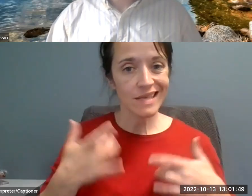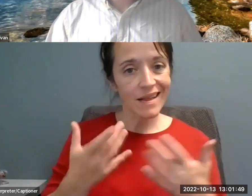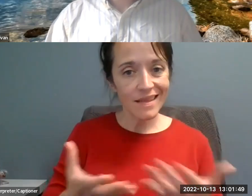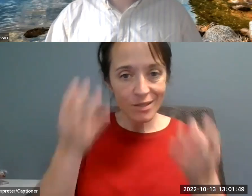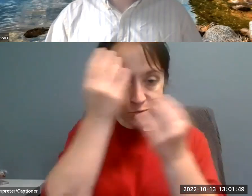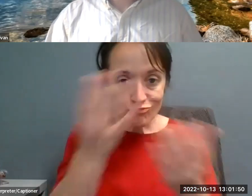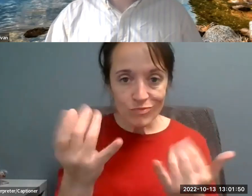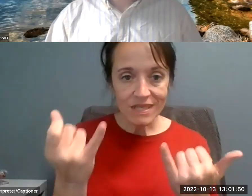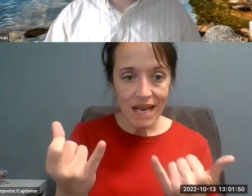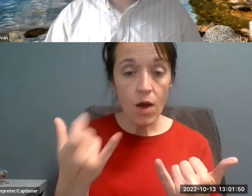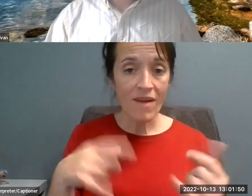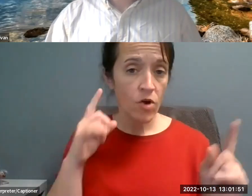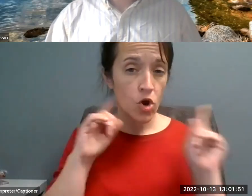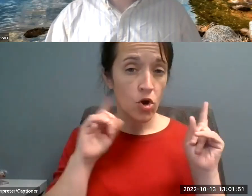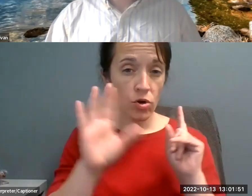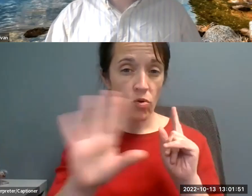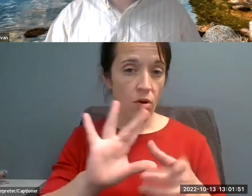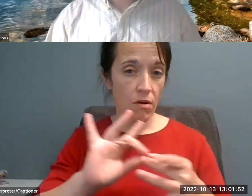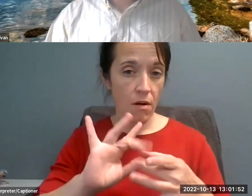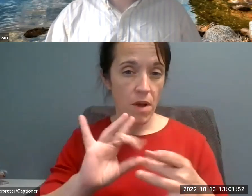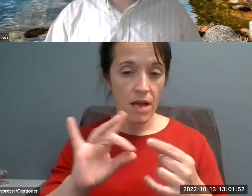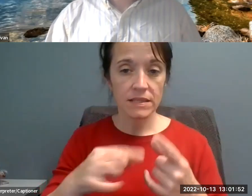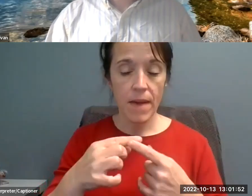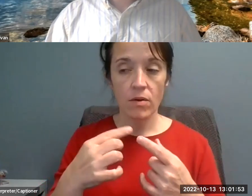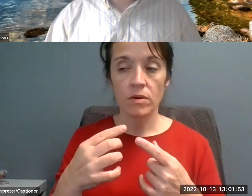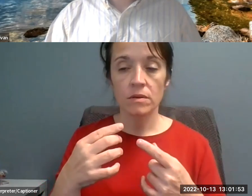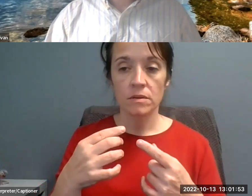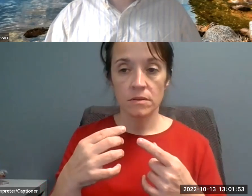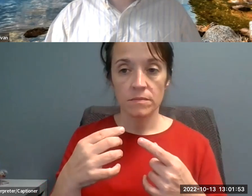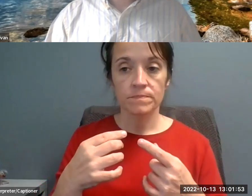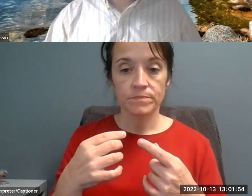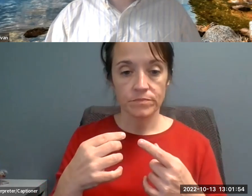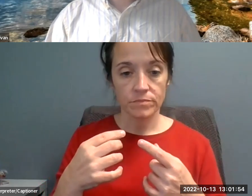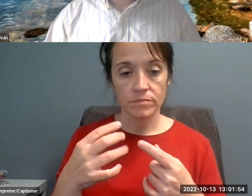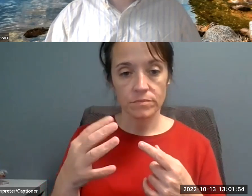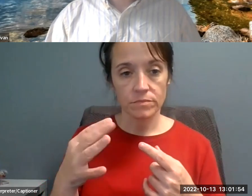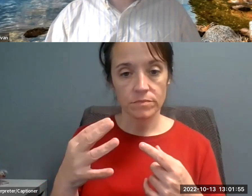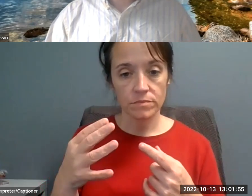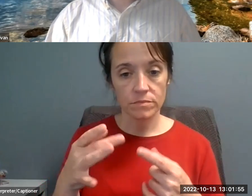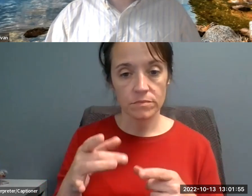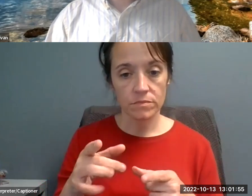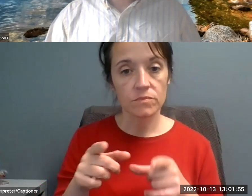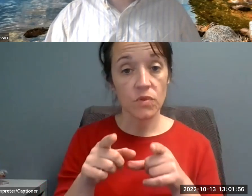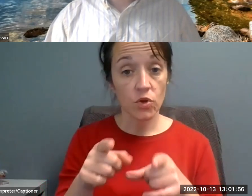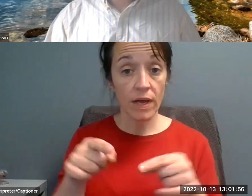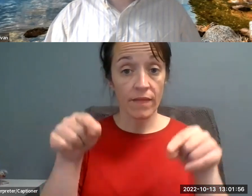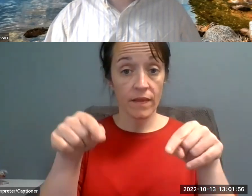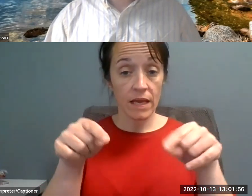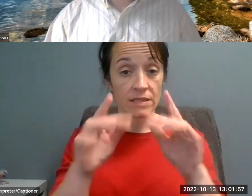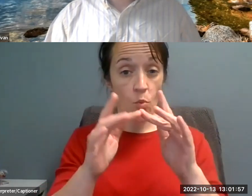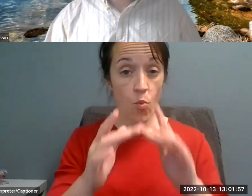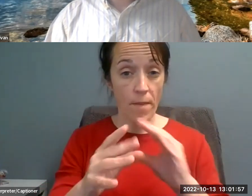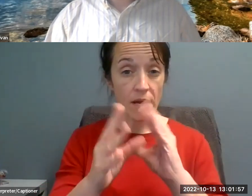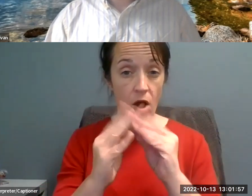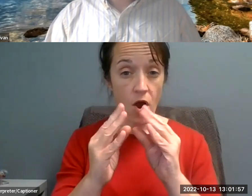have heard from you, the communications we've received from during these webinars and during the